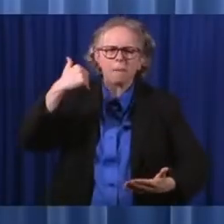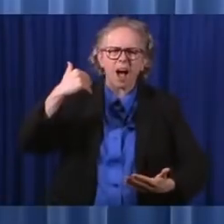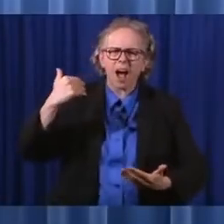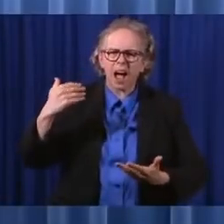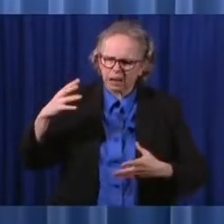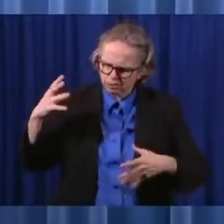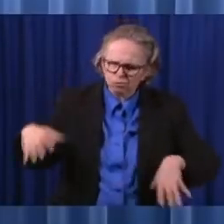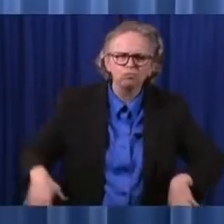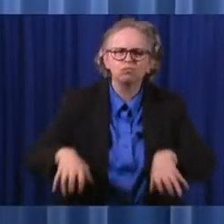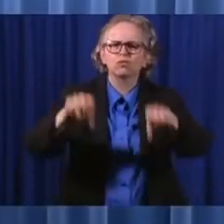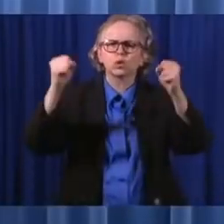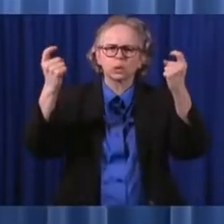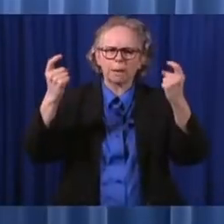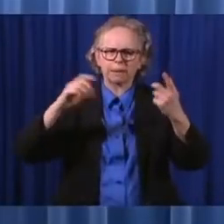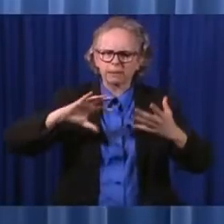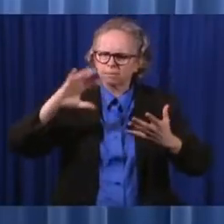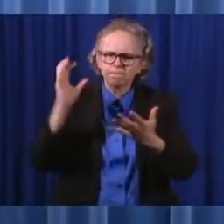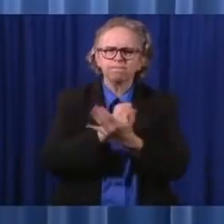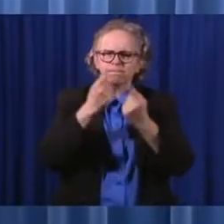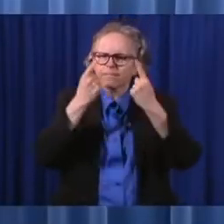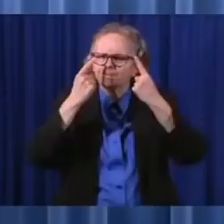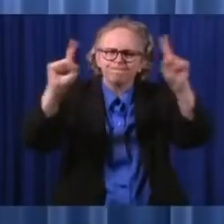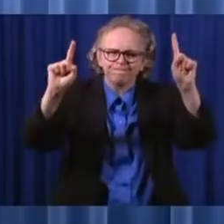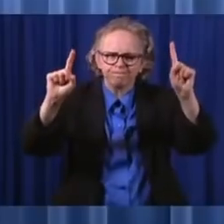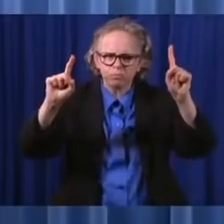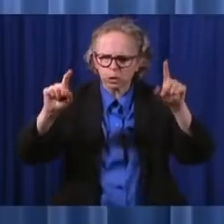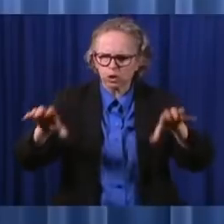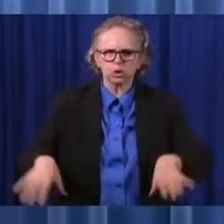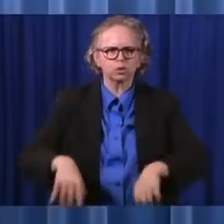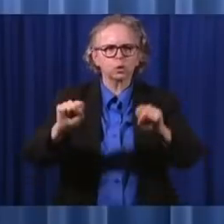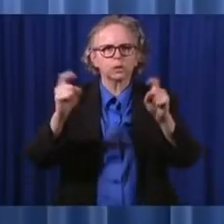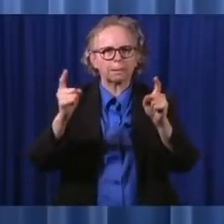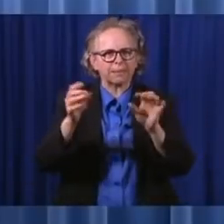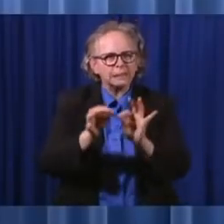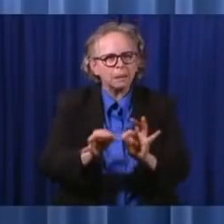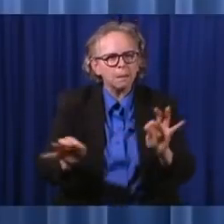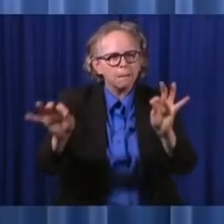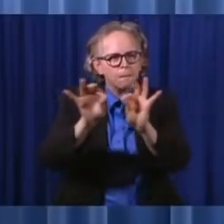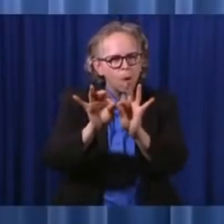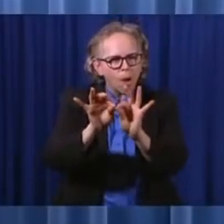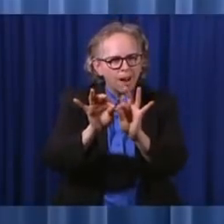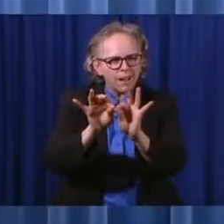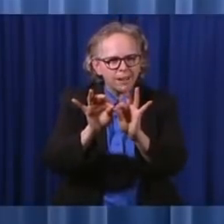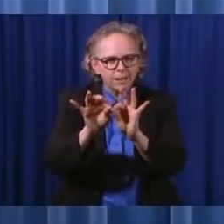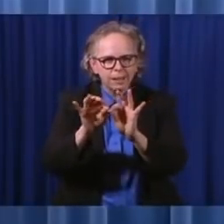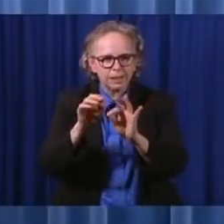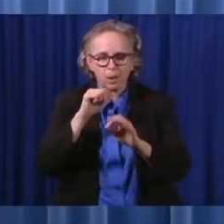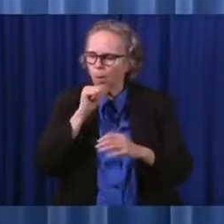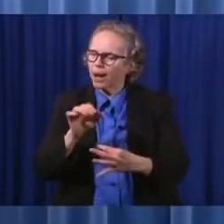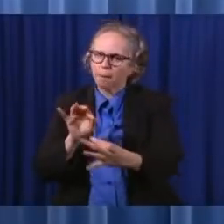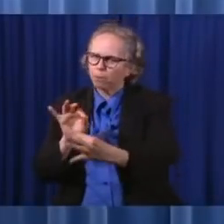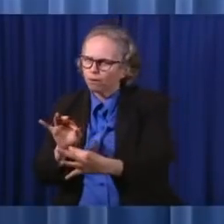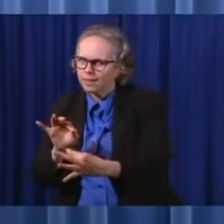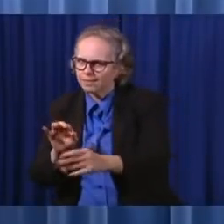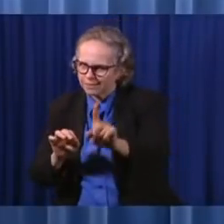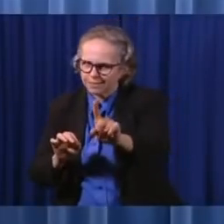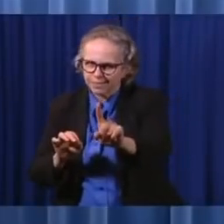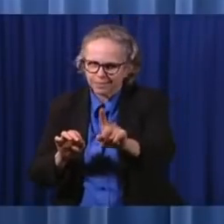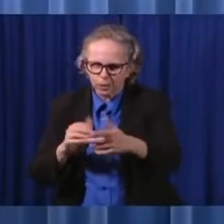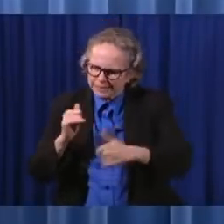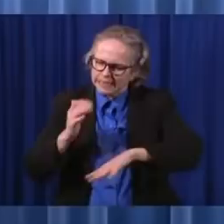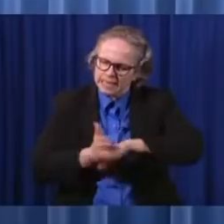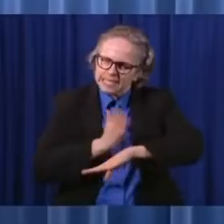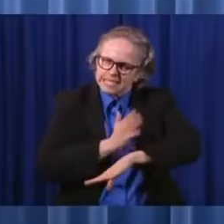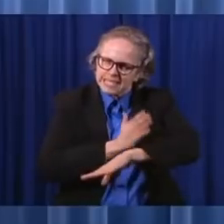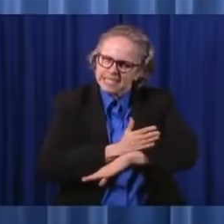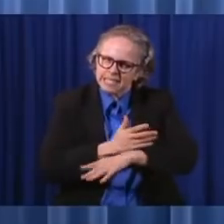move us down the road. We're not perfect. We're not going to be perfect, but we sure can be better, and we have great ideals.